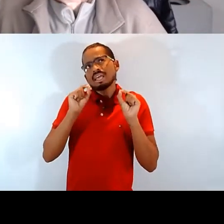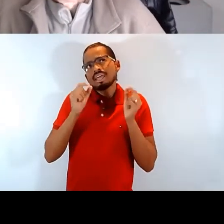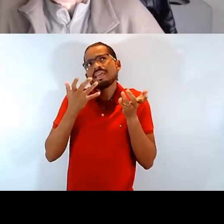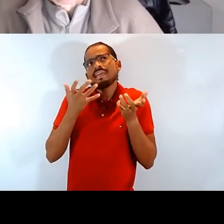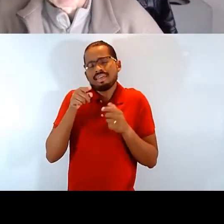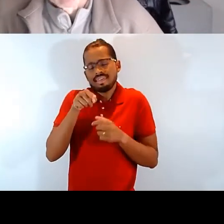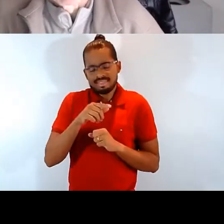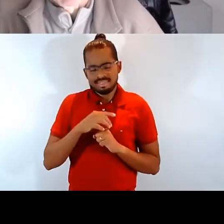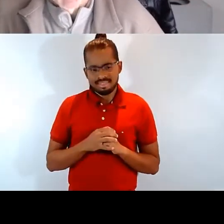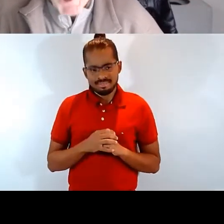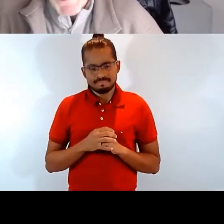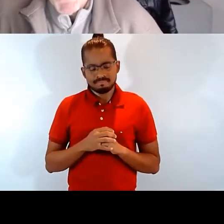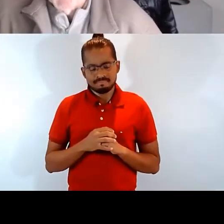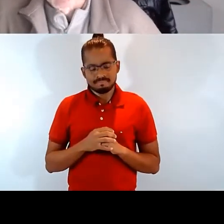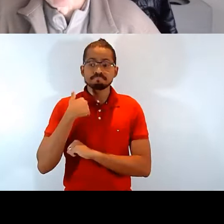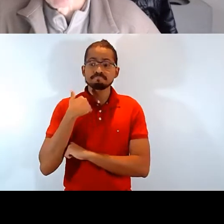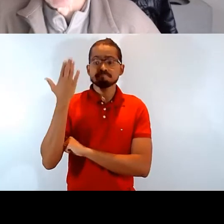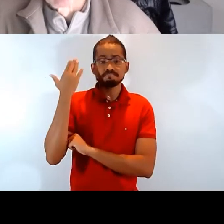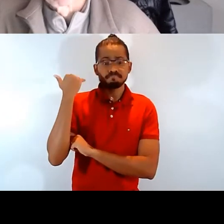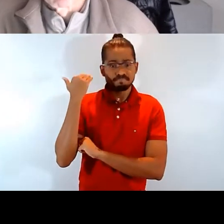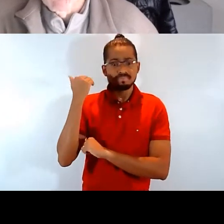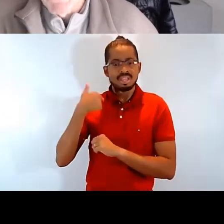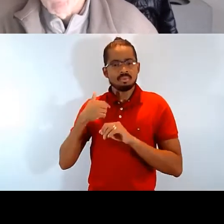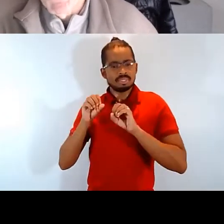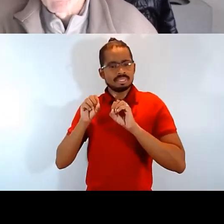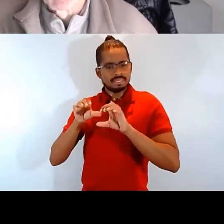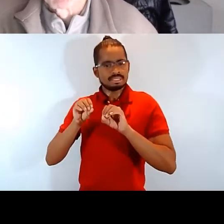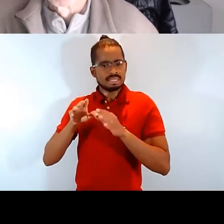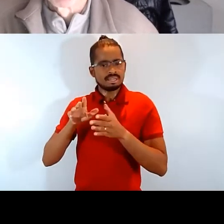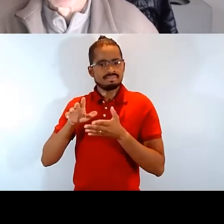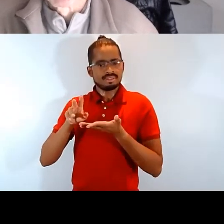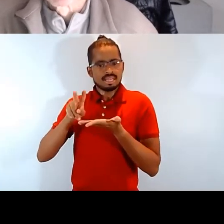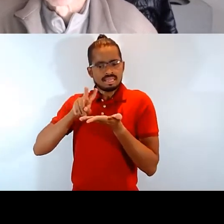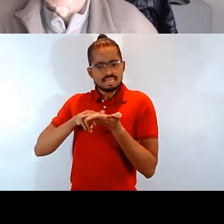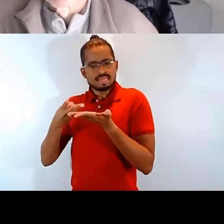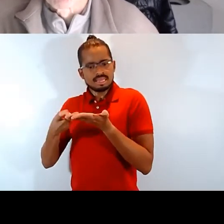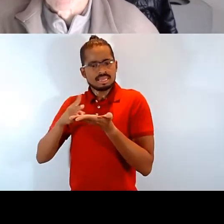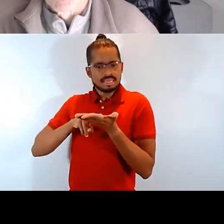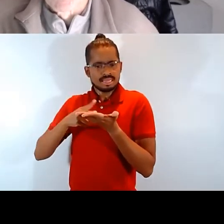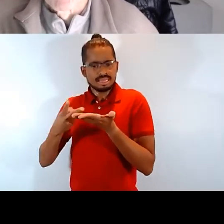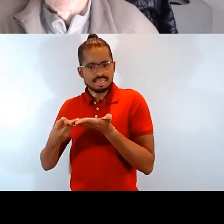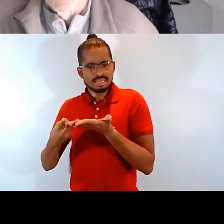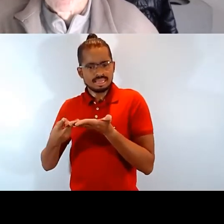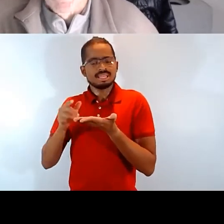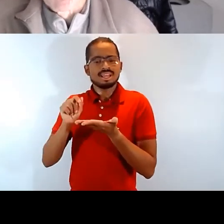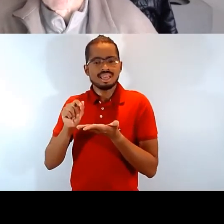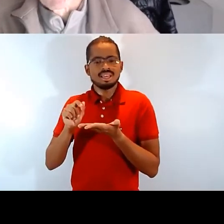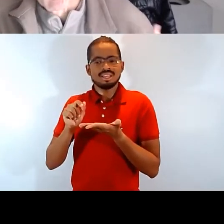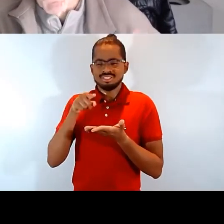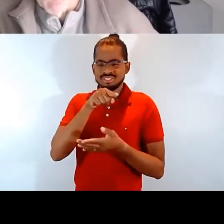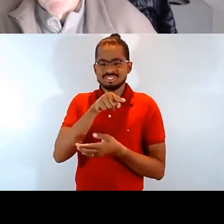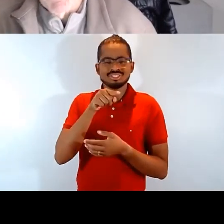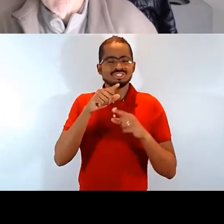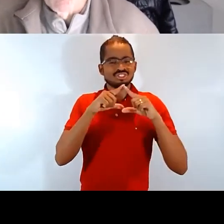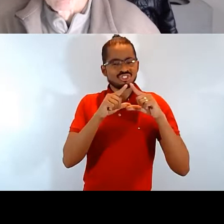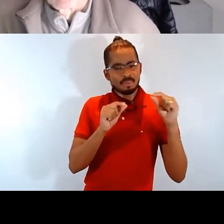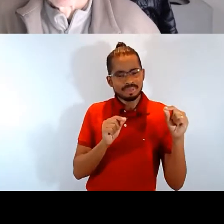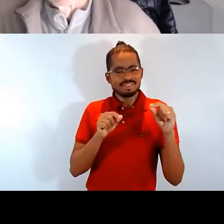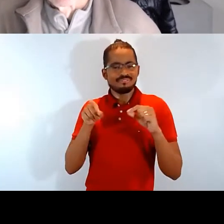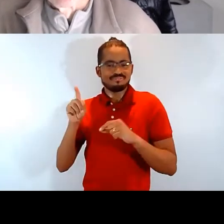When I was teaching technical translation from Japanese into French, that's in another